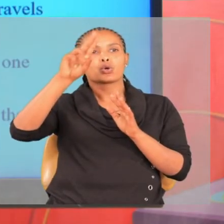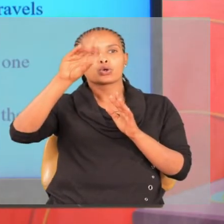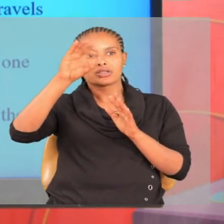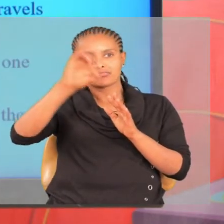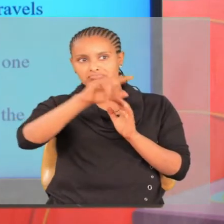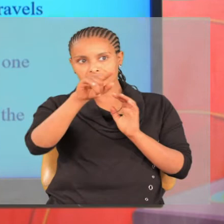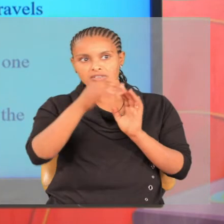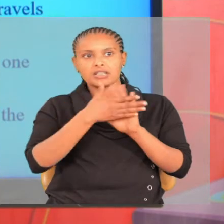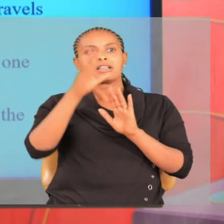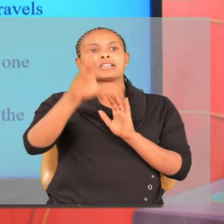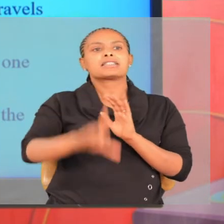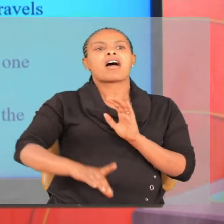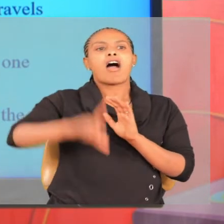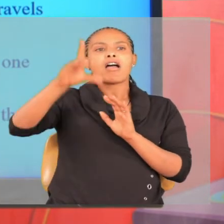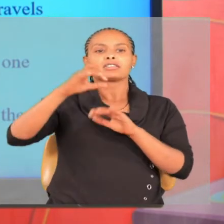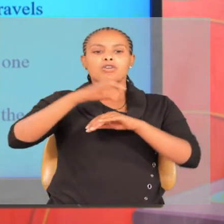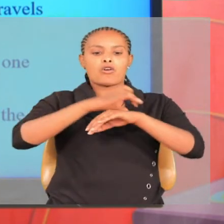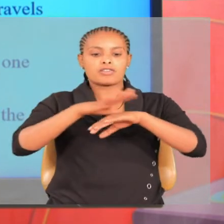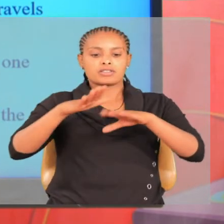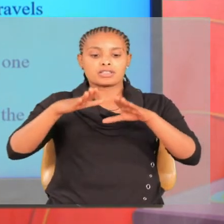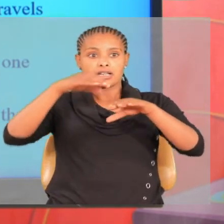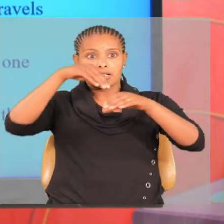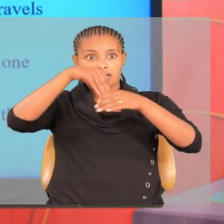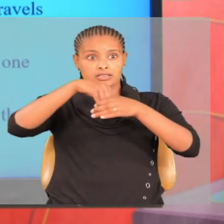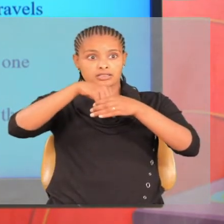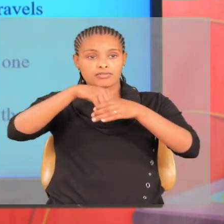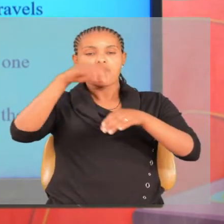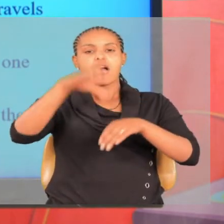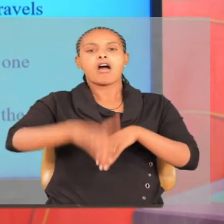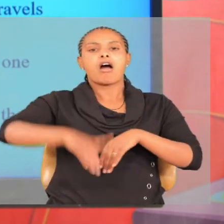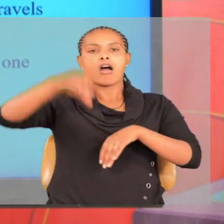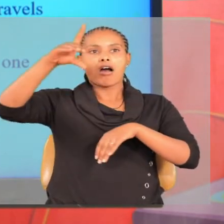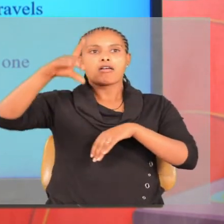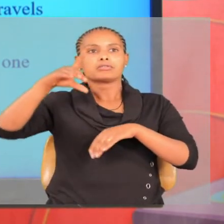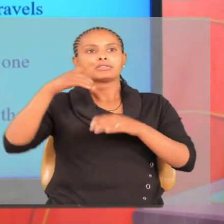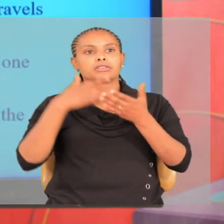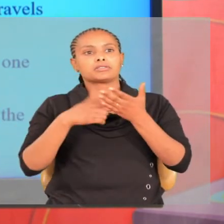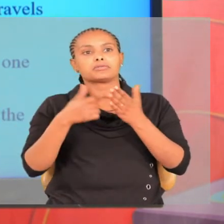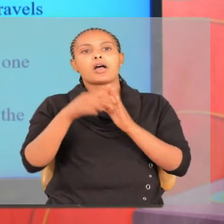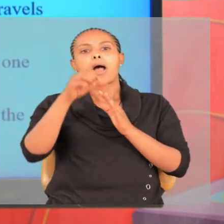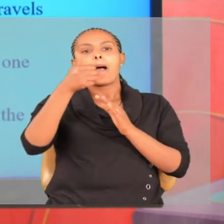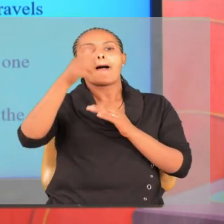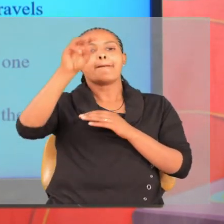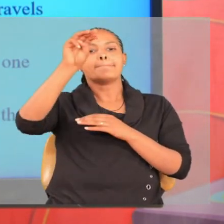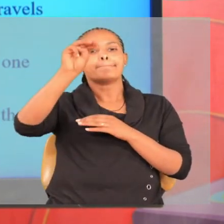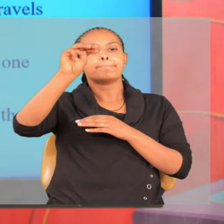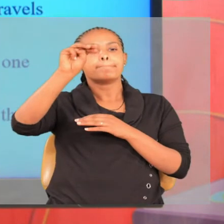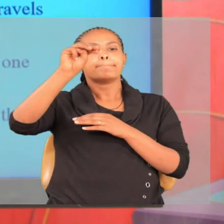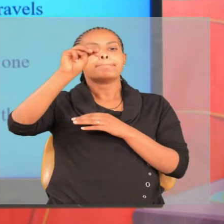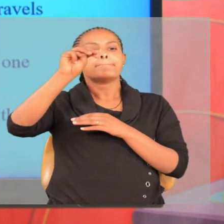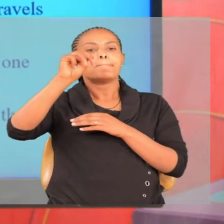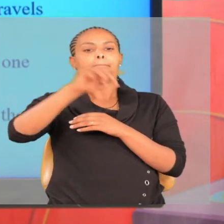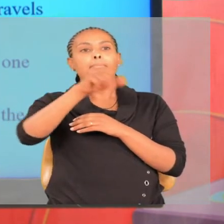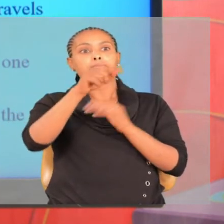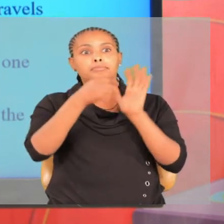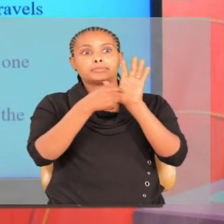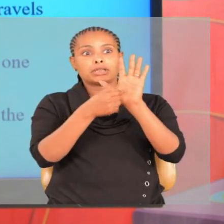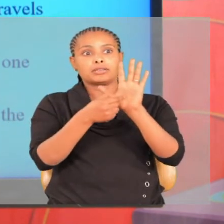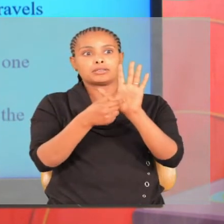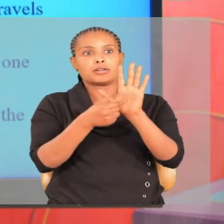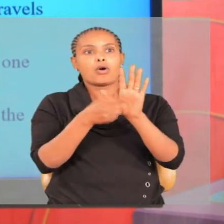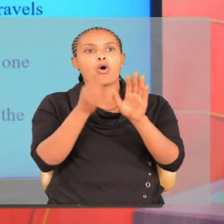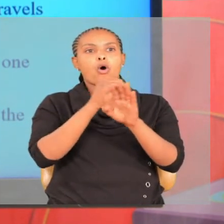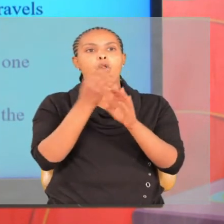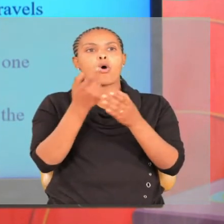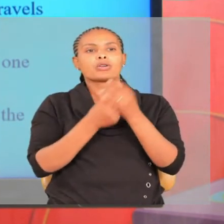is the height of the crust. Height of the crust. This is amplitude. Height of the crust,